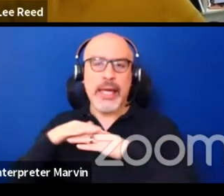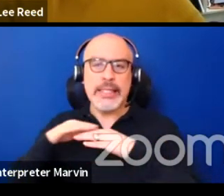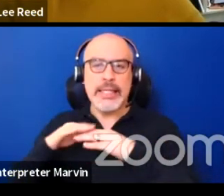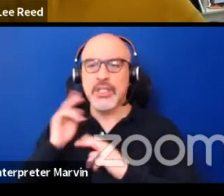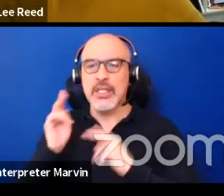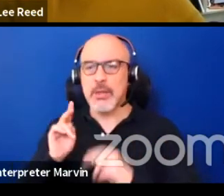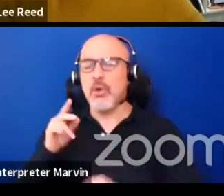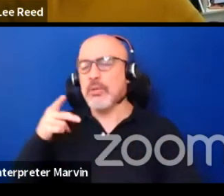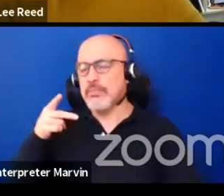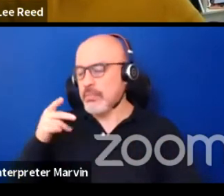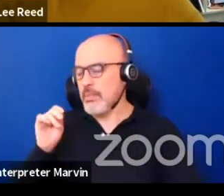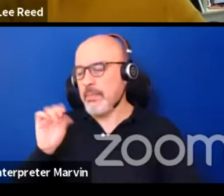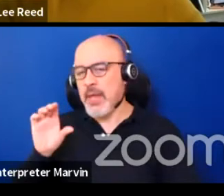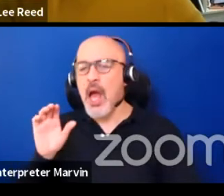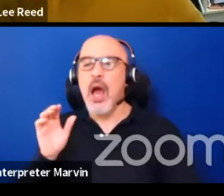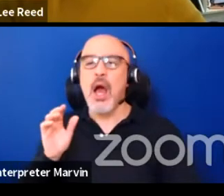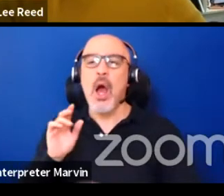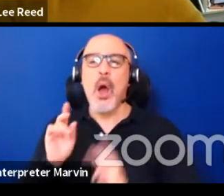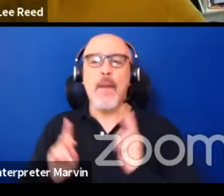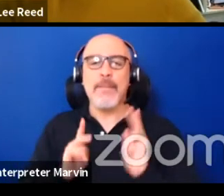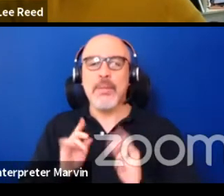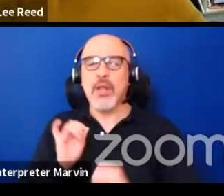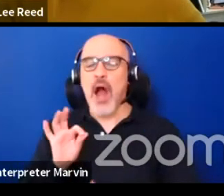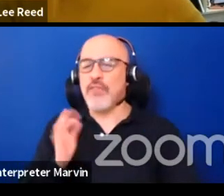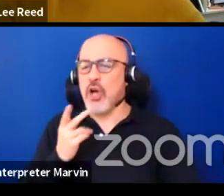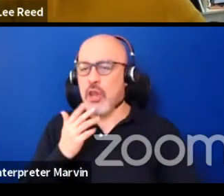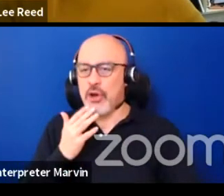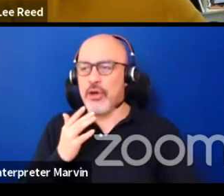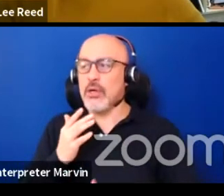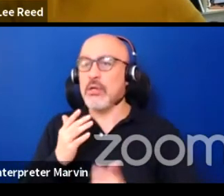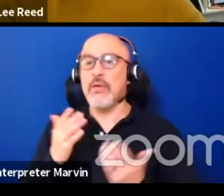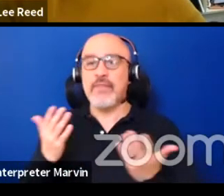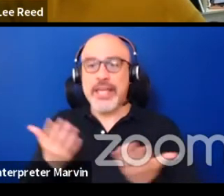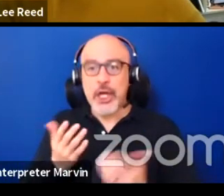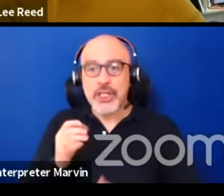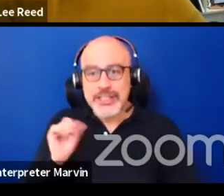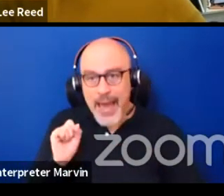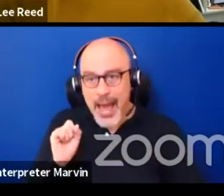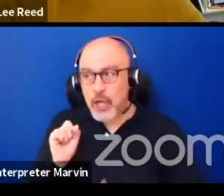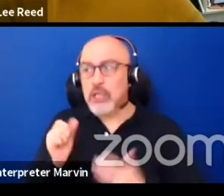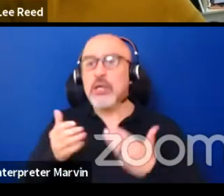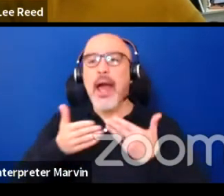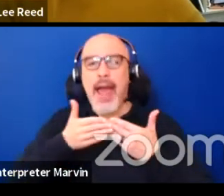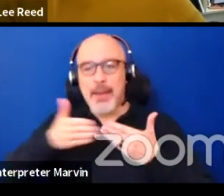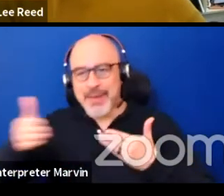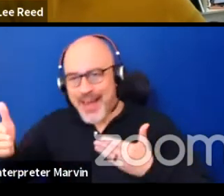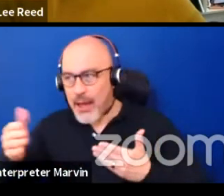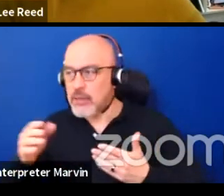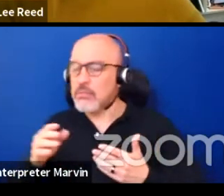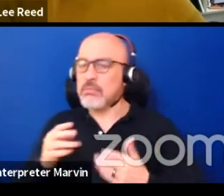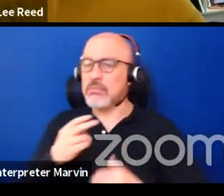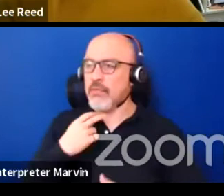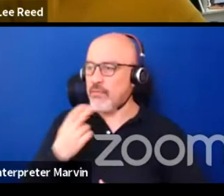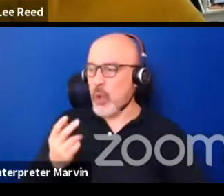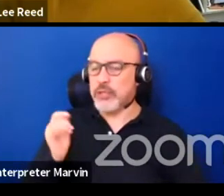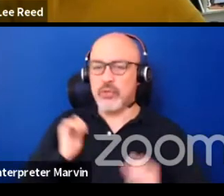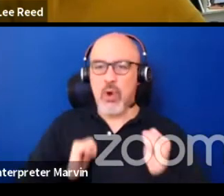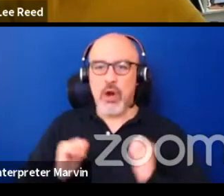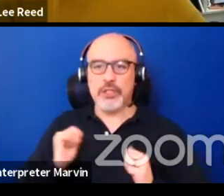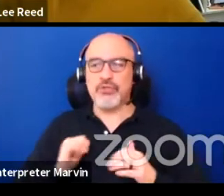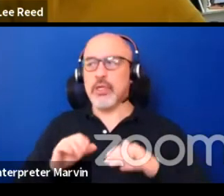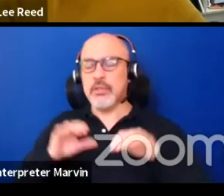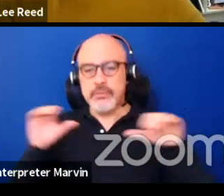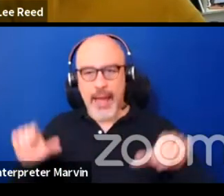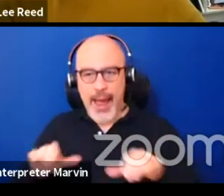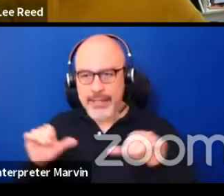color, artists here in Seattle and beyond, giving voice to our artistry, our activism,